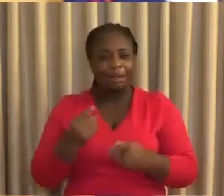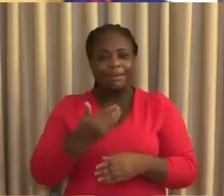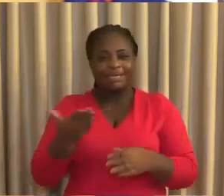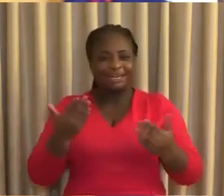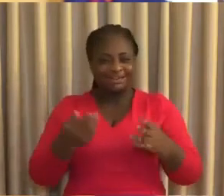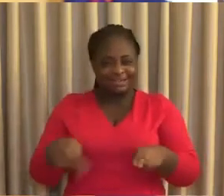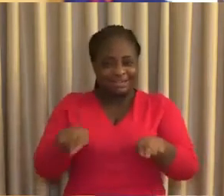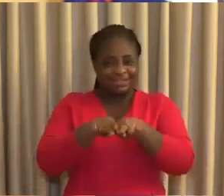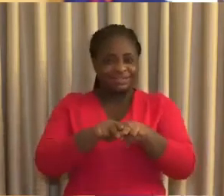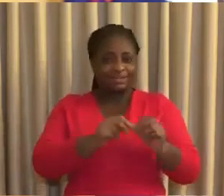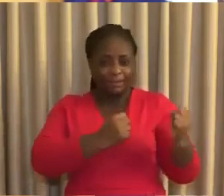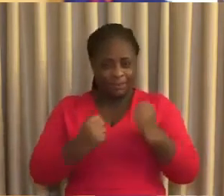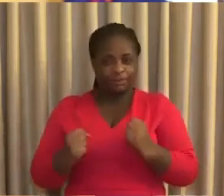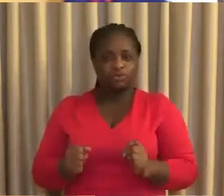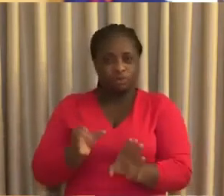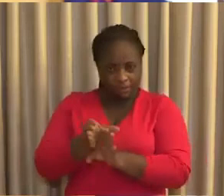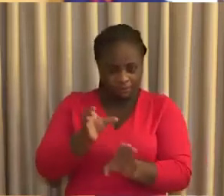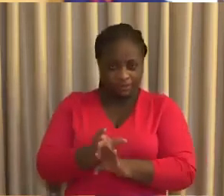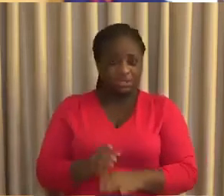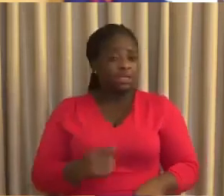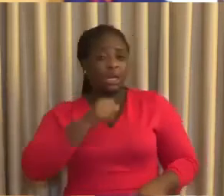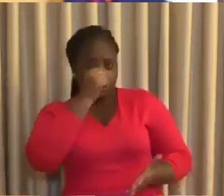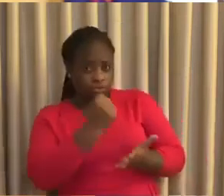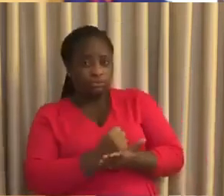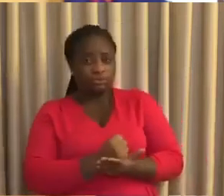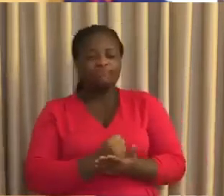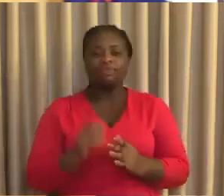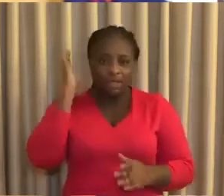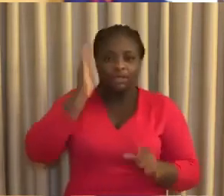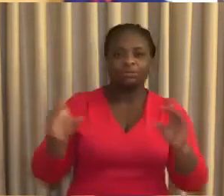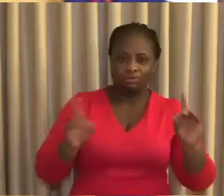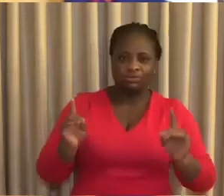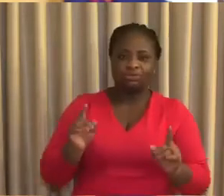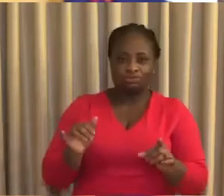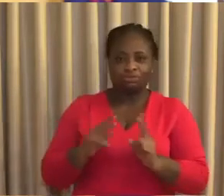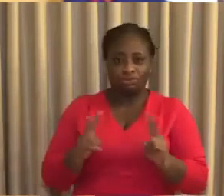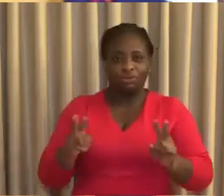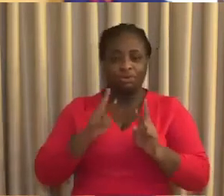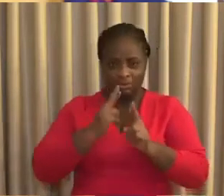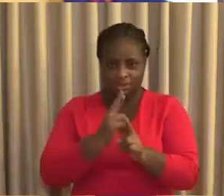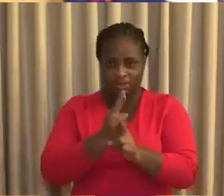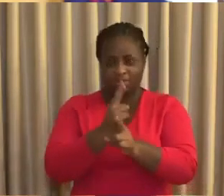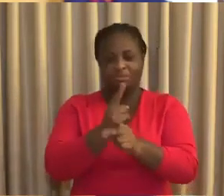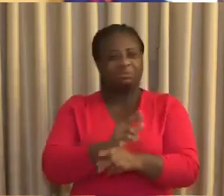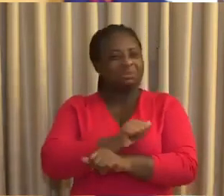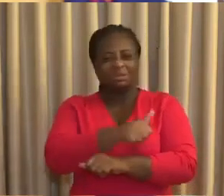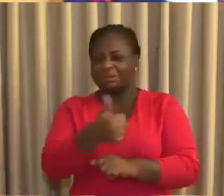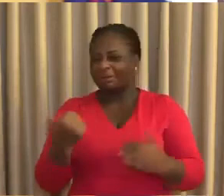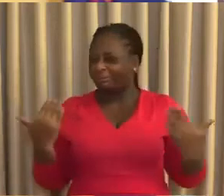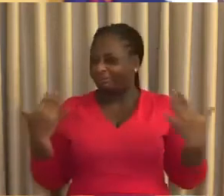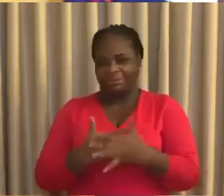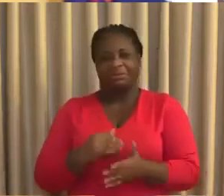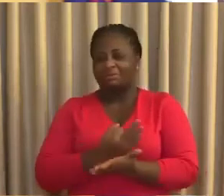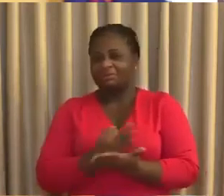and I assure you, they will do so responsibly, but without fear or favor, ill will or malice.